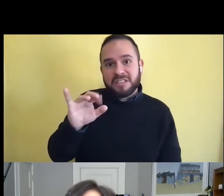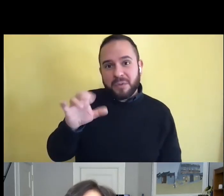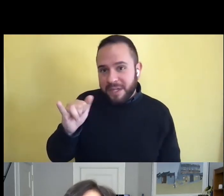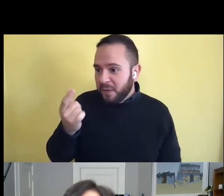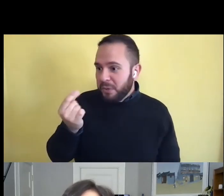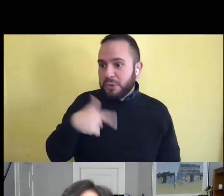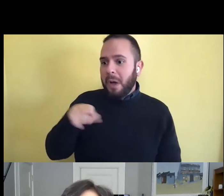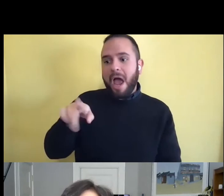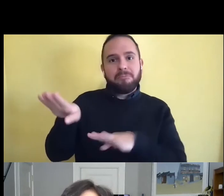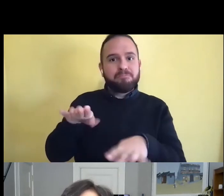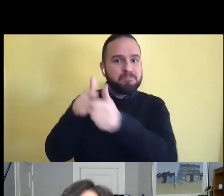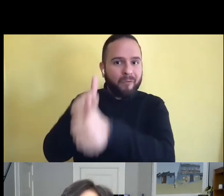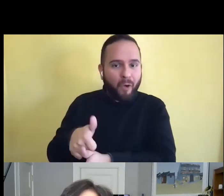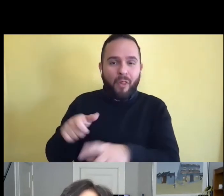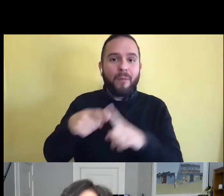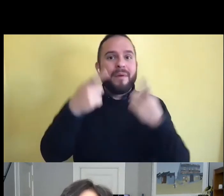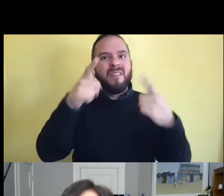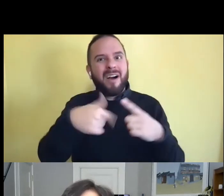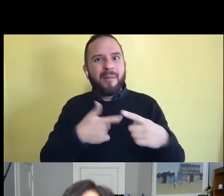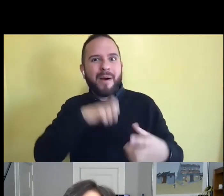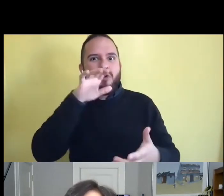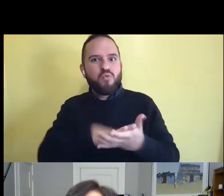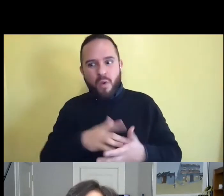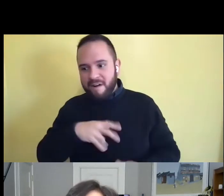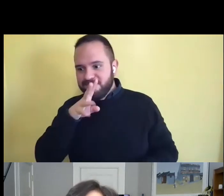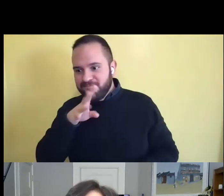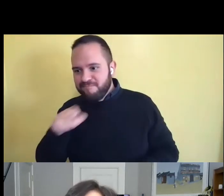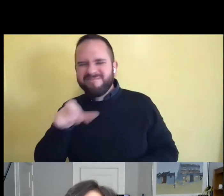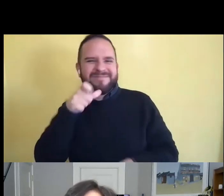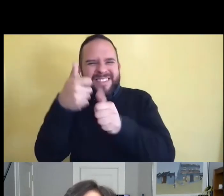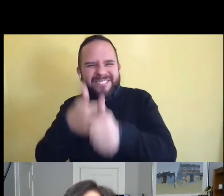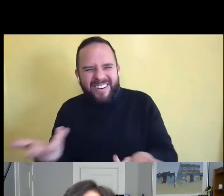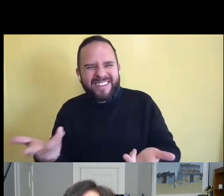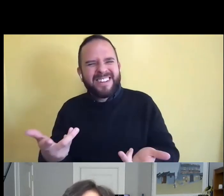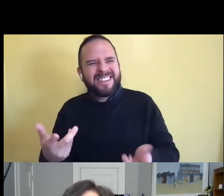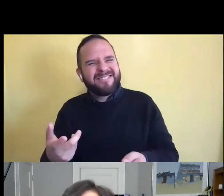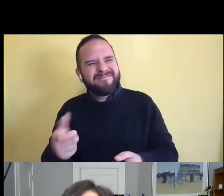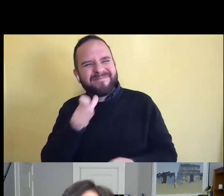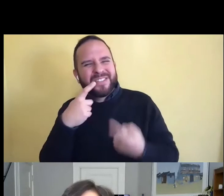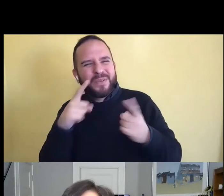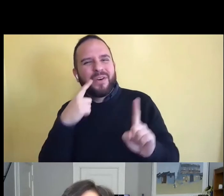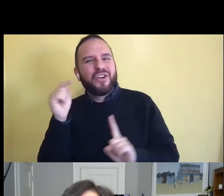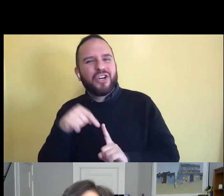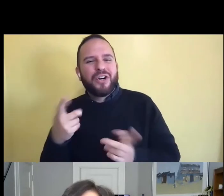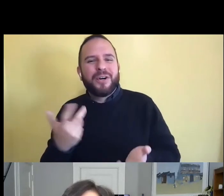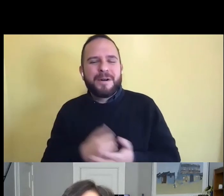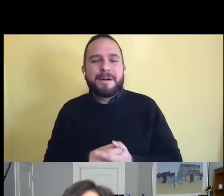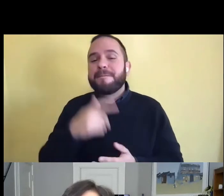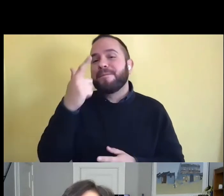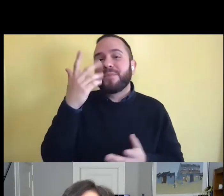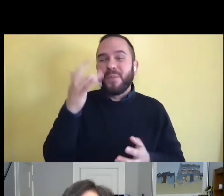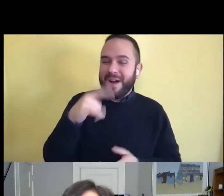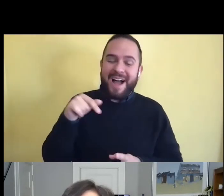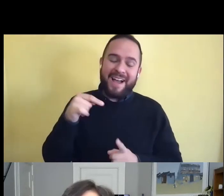but it won't for her. So, and that's because it's not recognizing it. She's falling outside of what